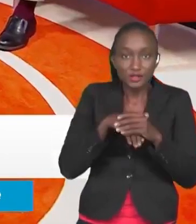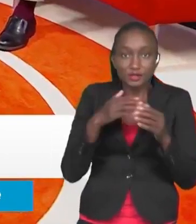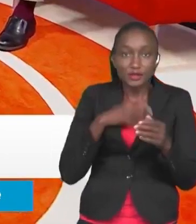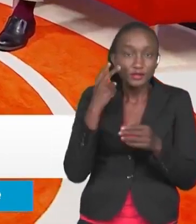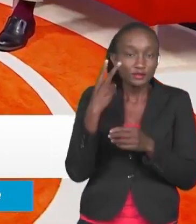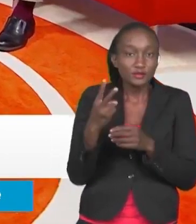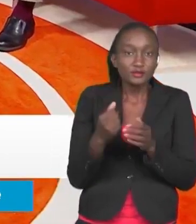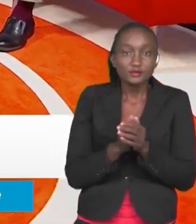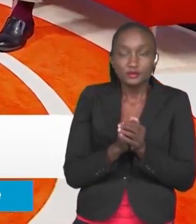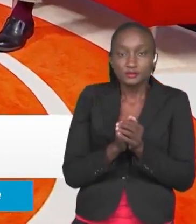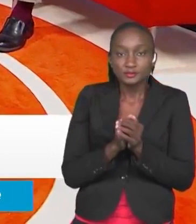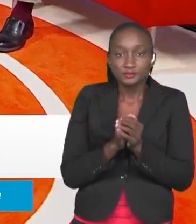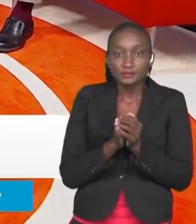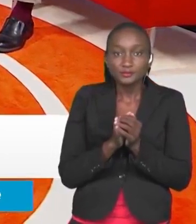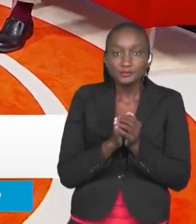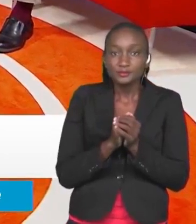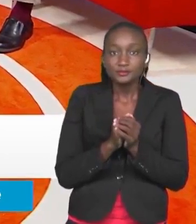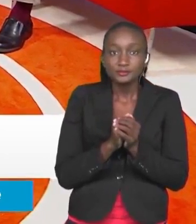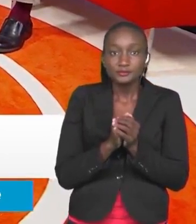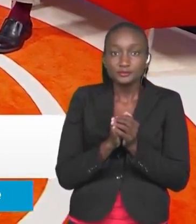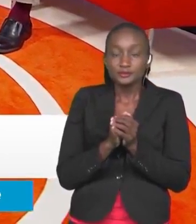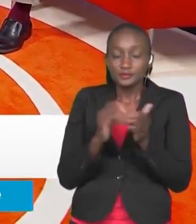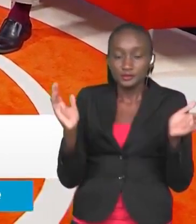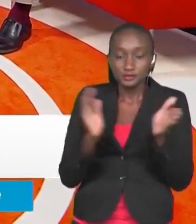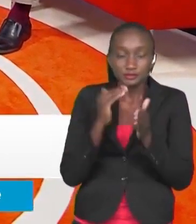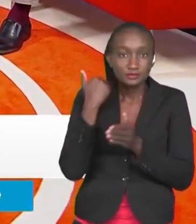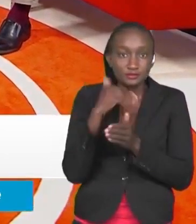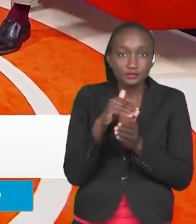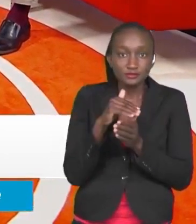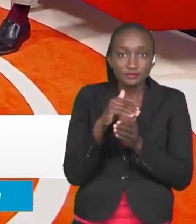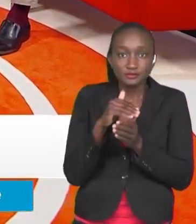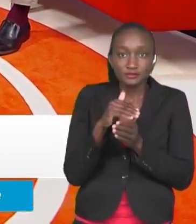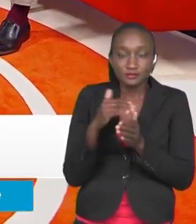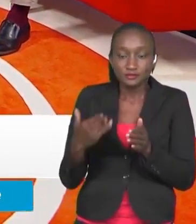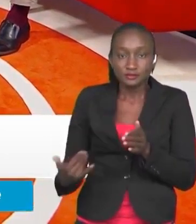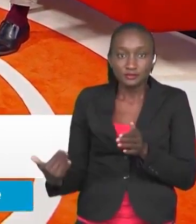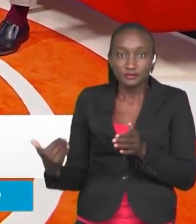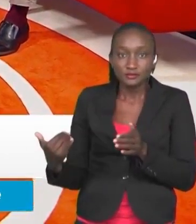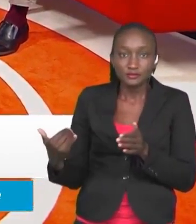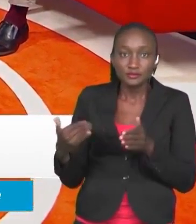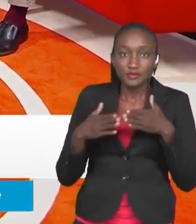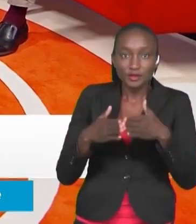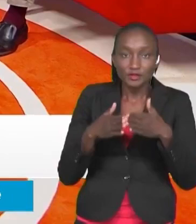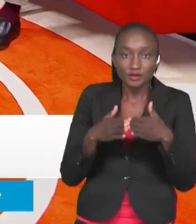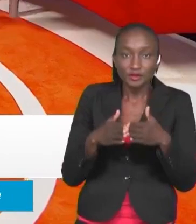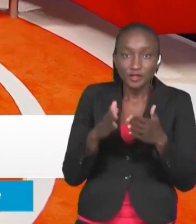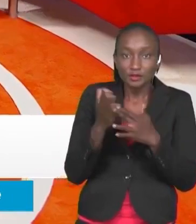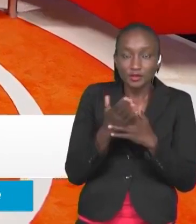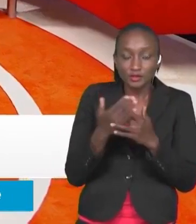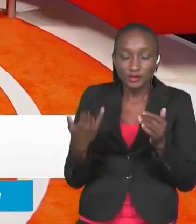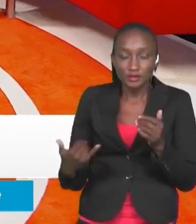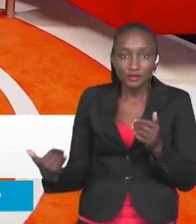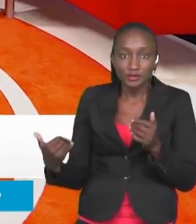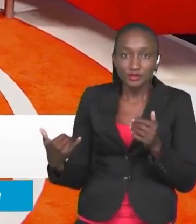view, mm-hmm. would be to decriminalize teenage sexual intercourse between okay. teenagers. Okay.